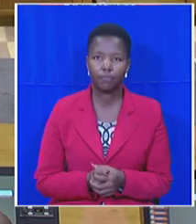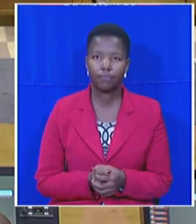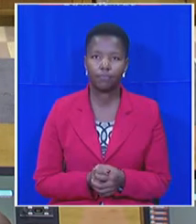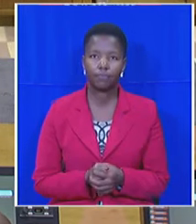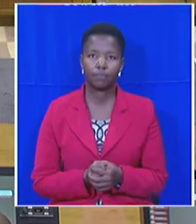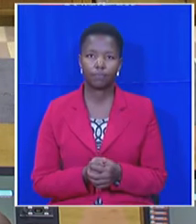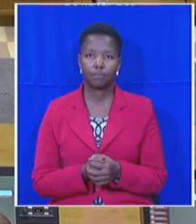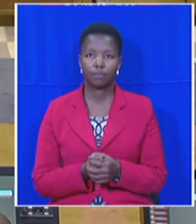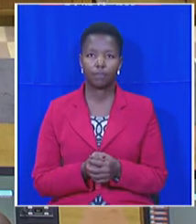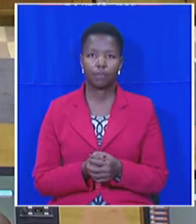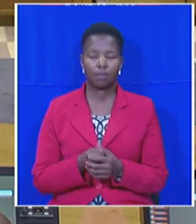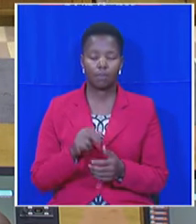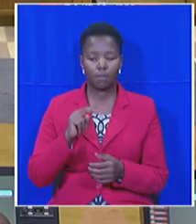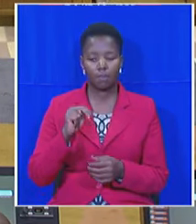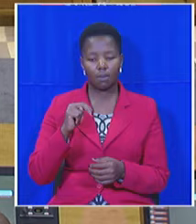Honorable Ngobo.